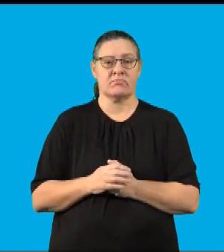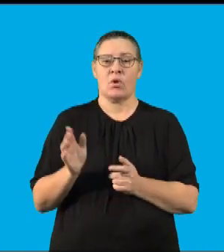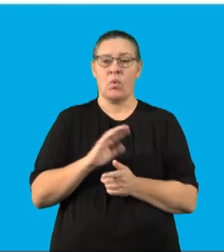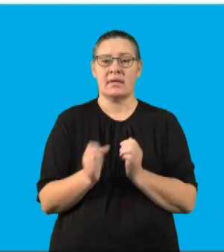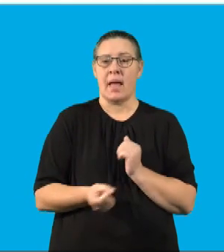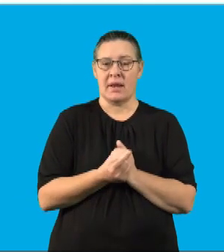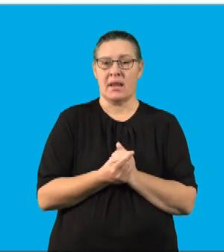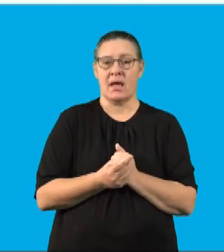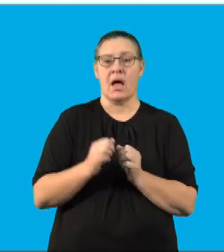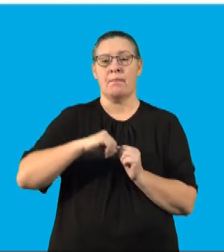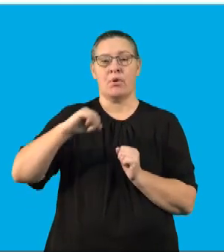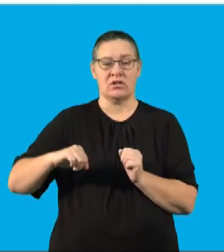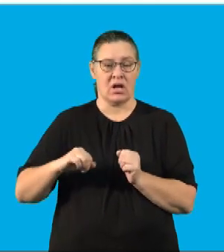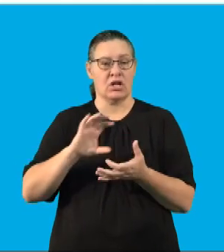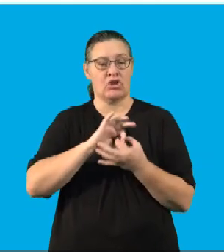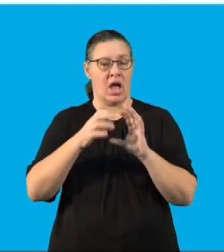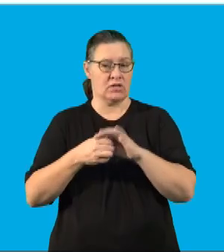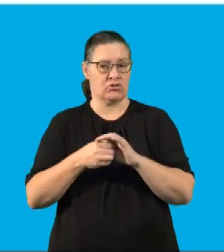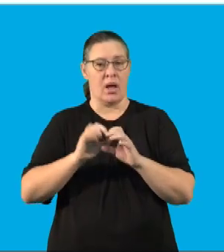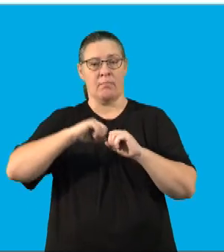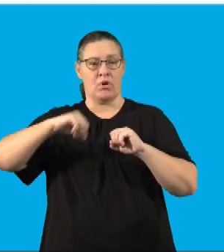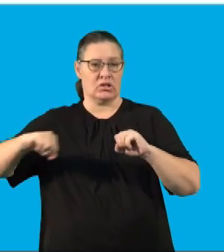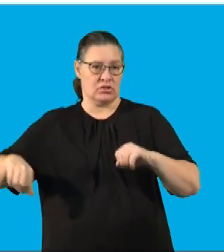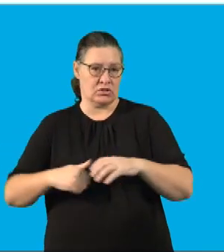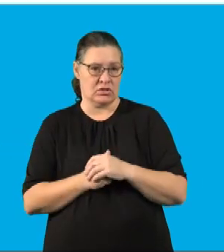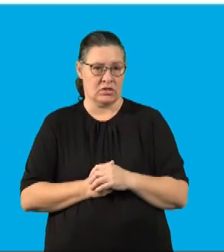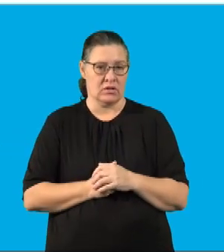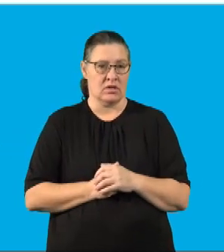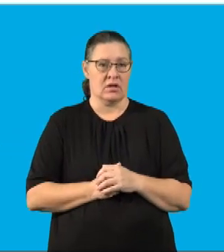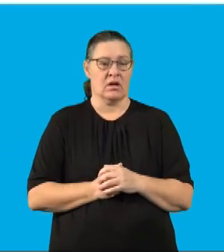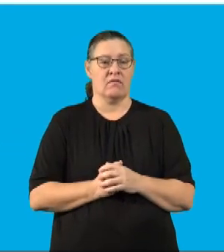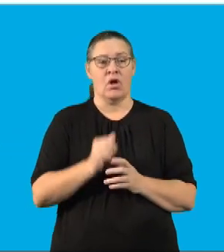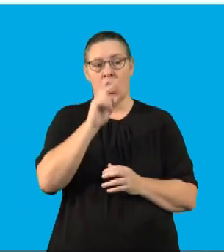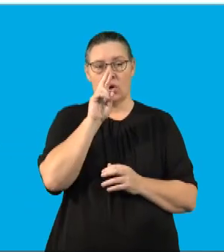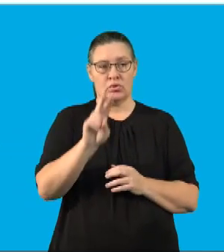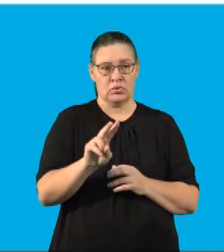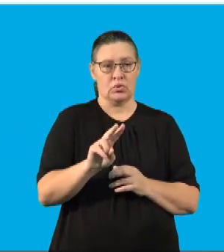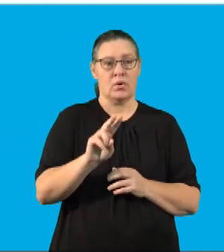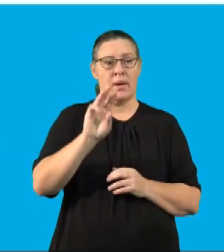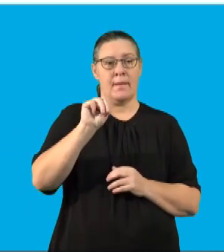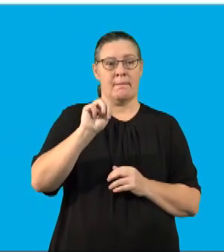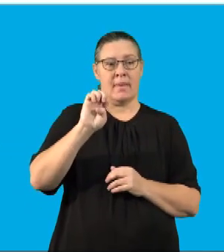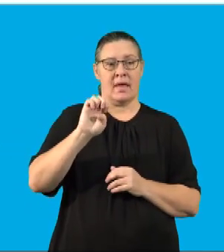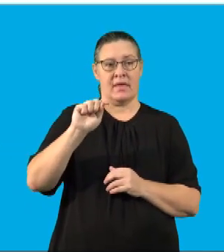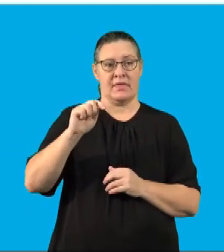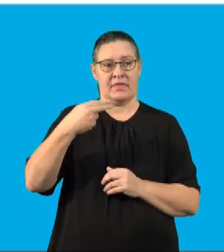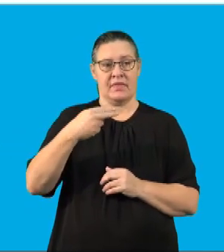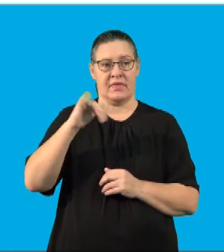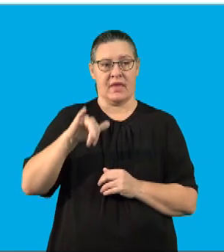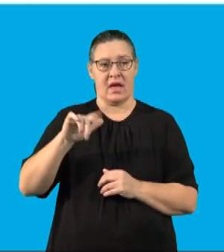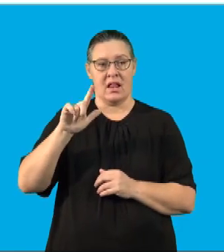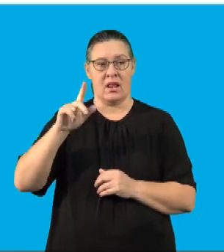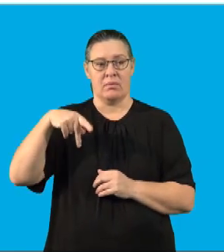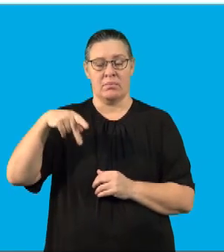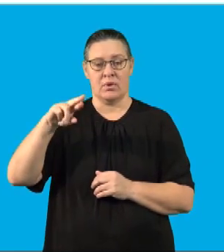What happens now if the branches or if the chains are branched? If we are to look at this substance, 2-methylpropane,